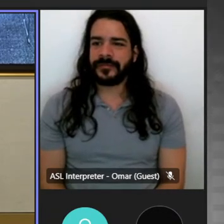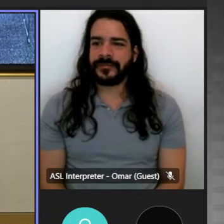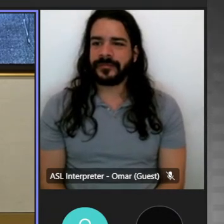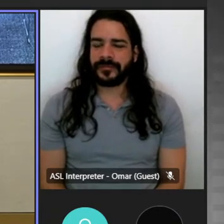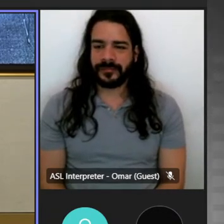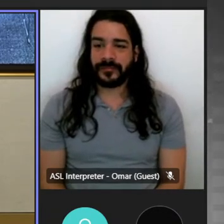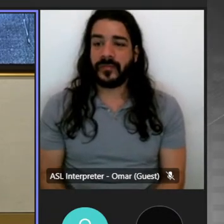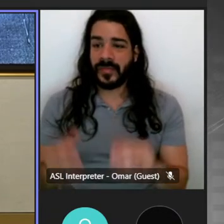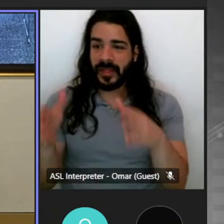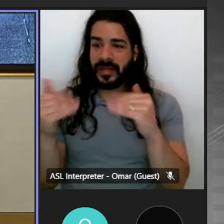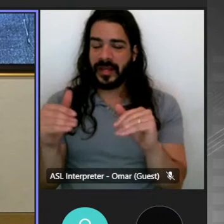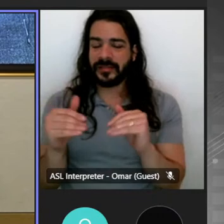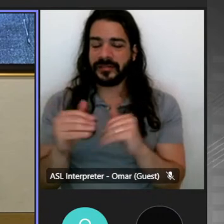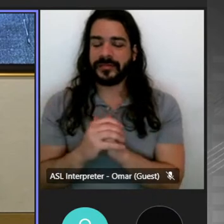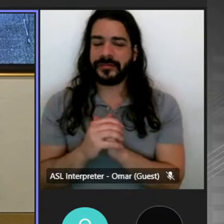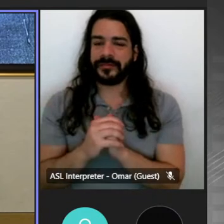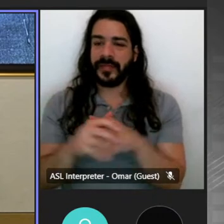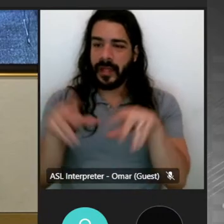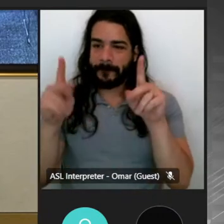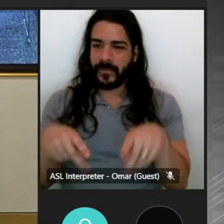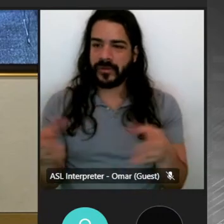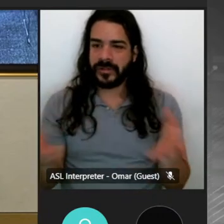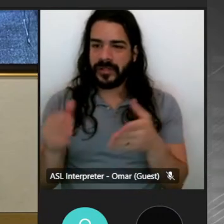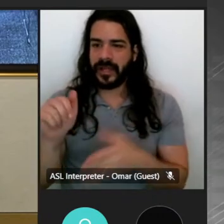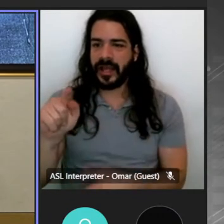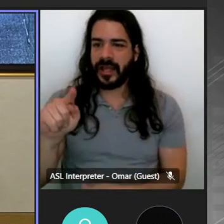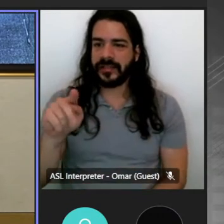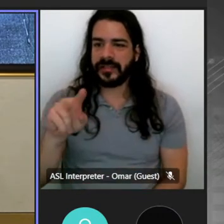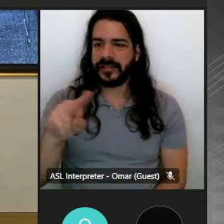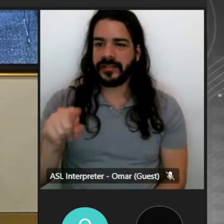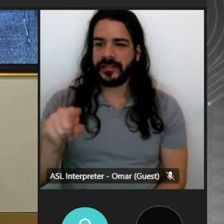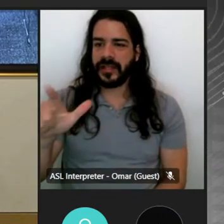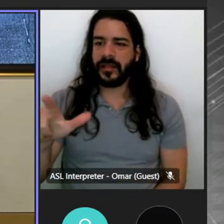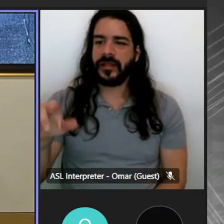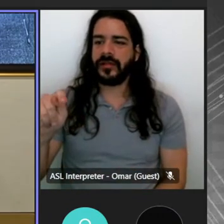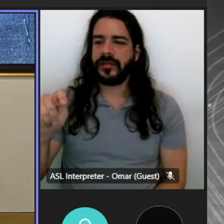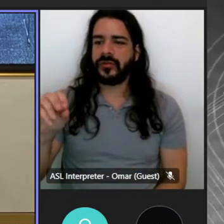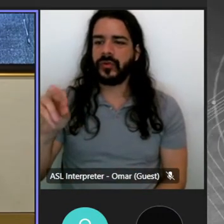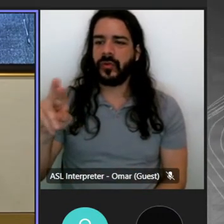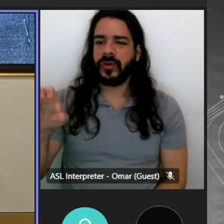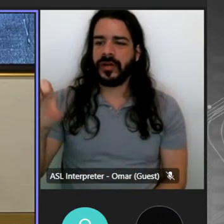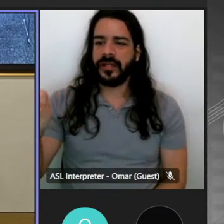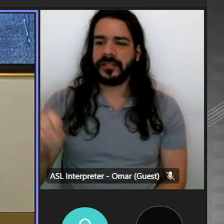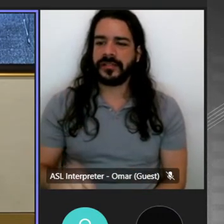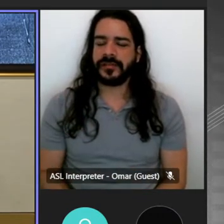next we have in person on Cell Torres